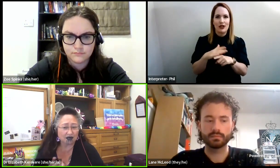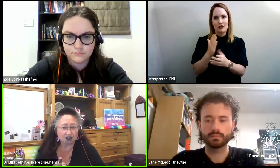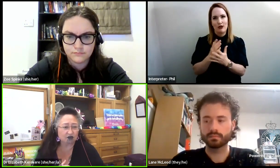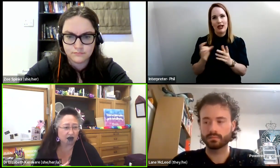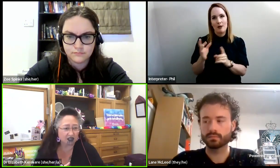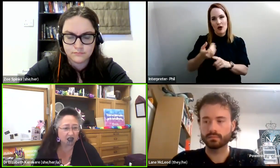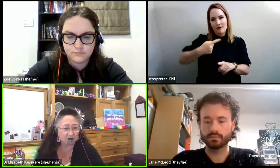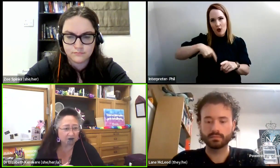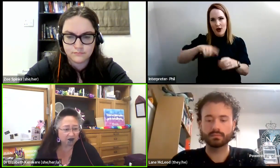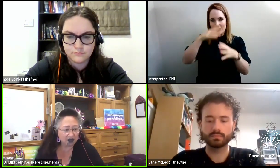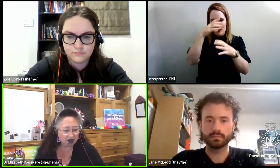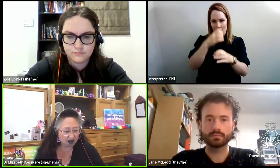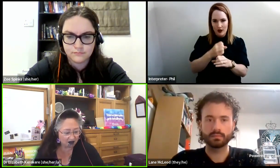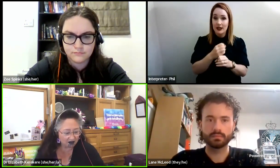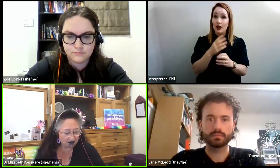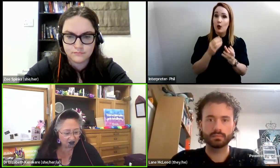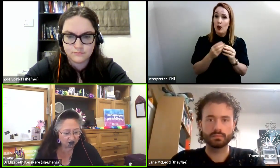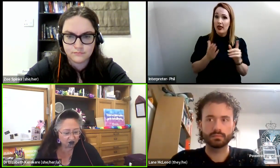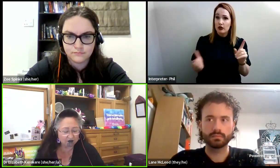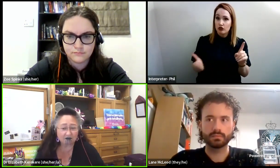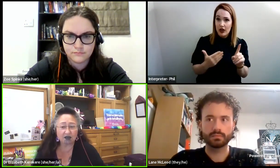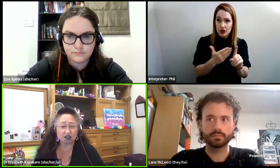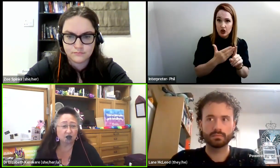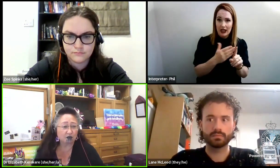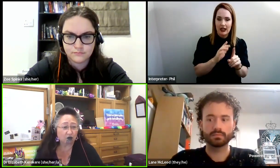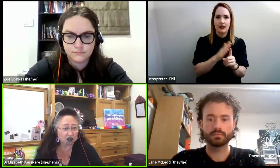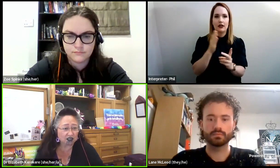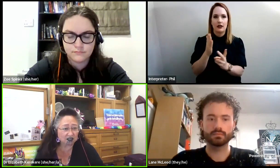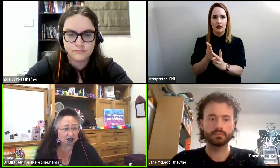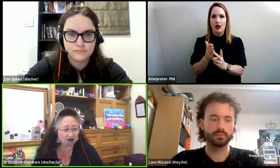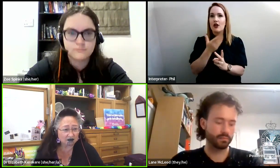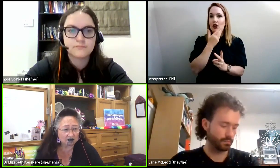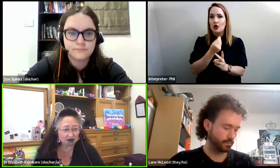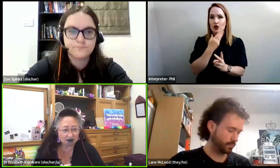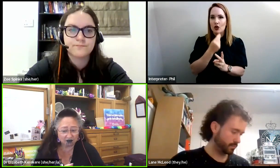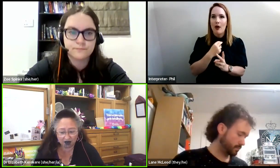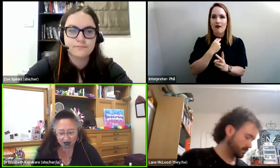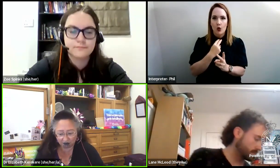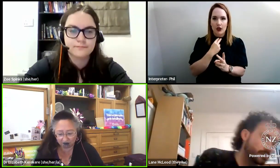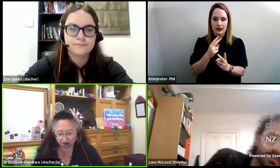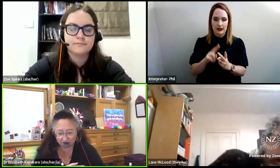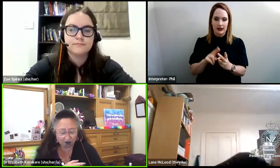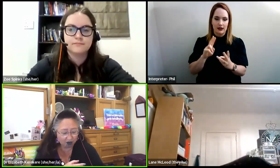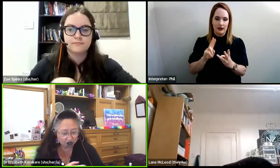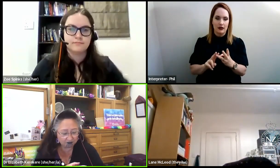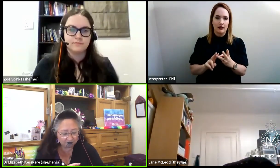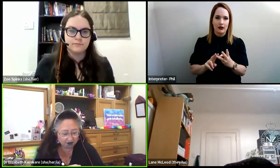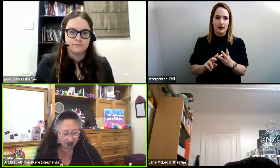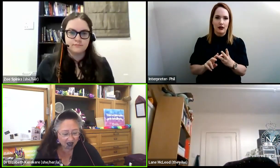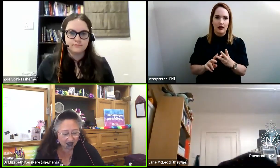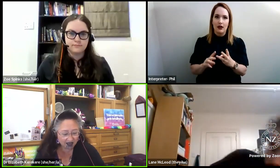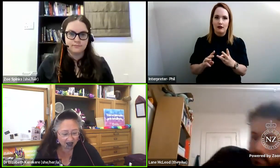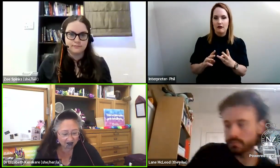in. One, the strategy. Two, consumer voices. Three,